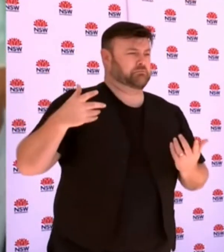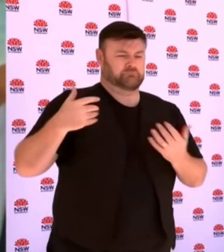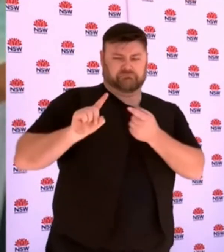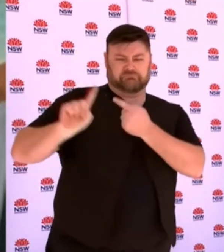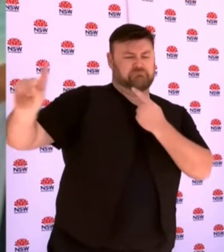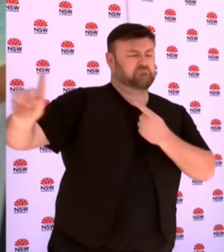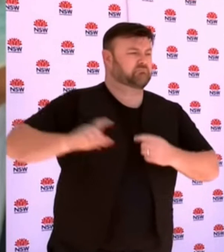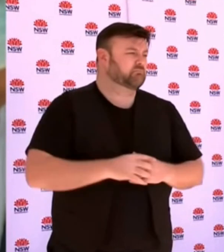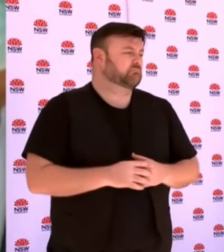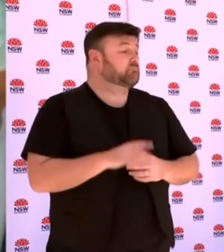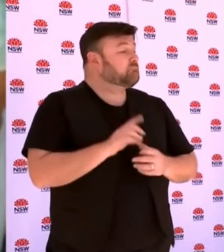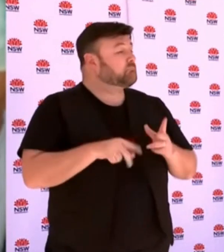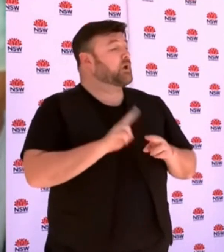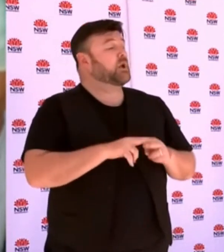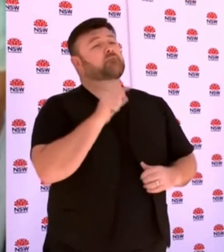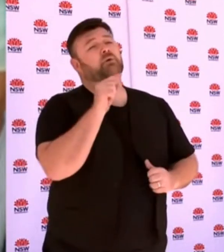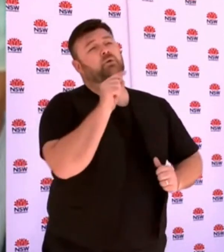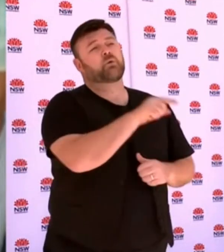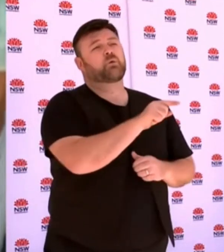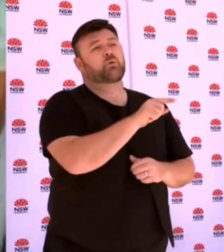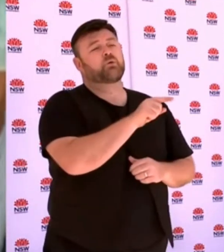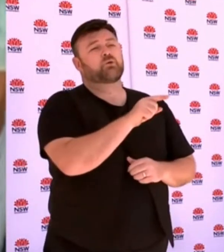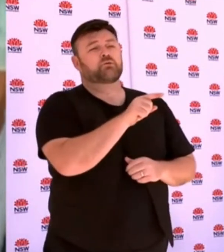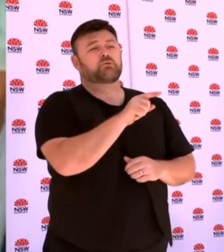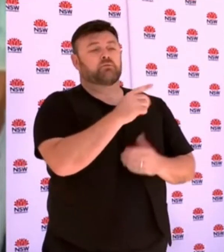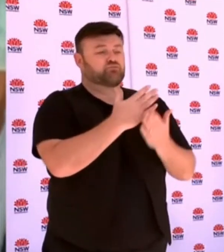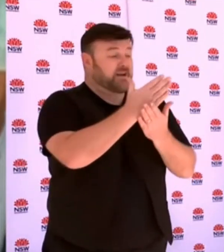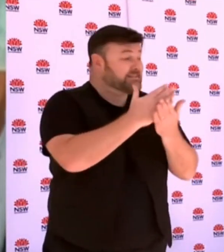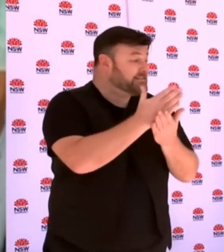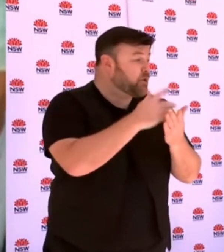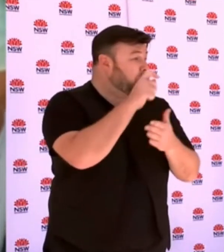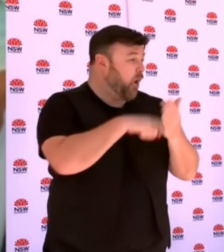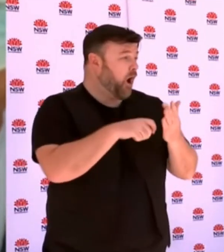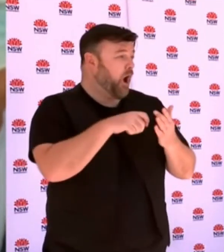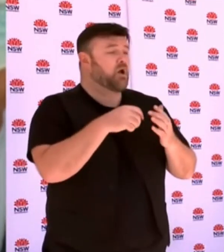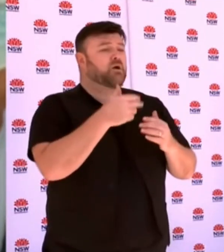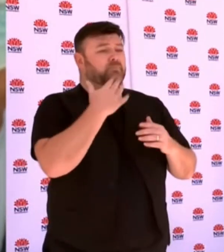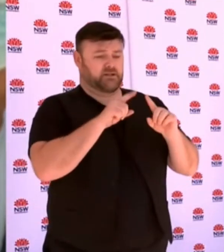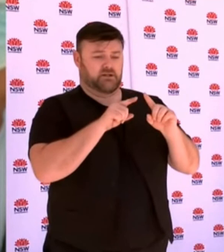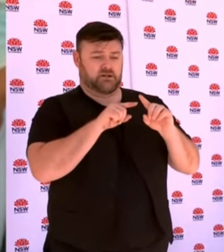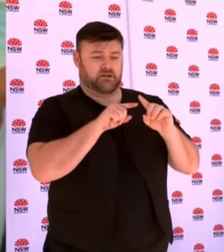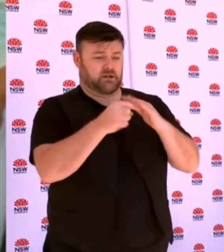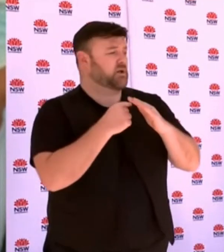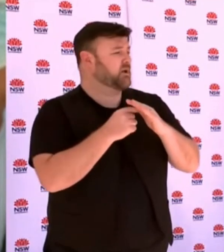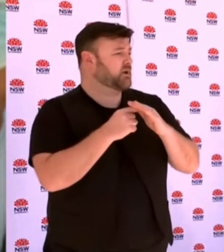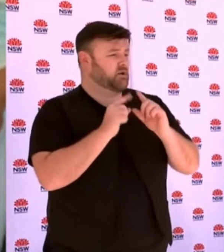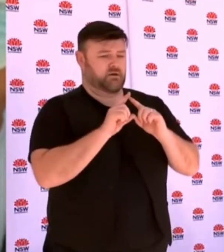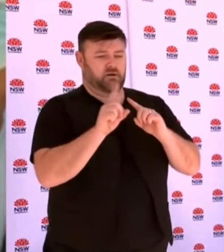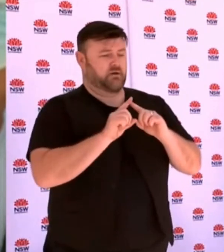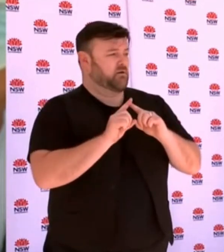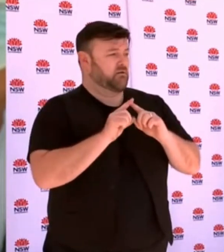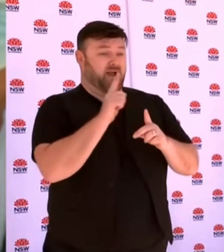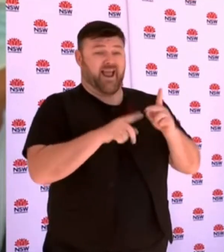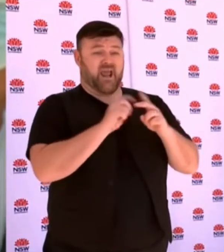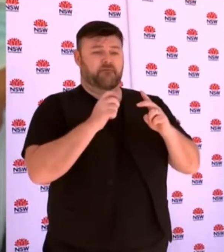your, bread at the bread shop, being in and out really quickly and not going